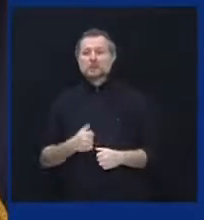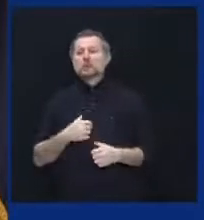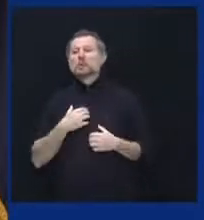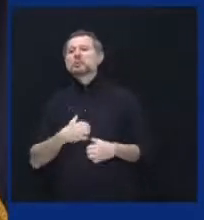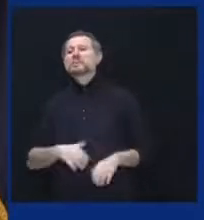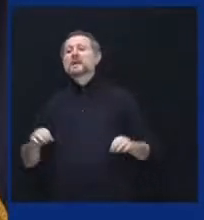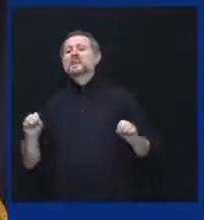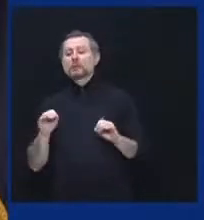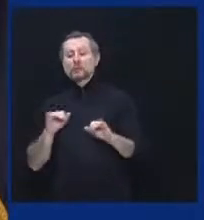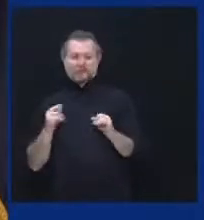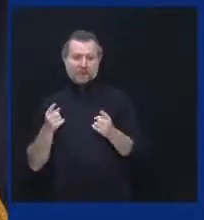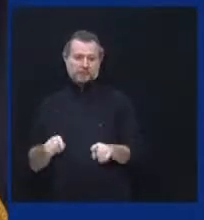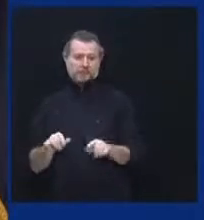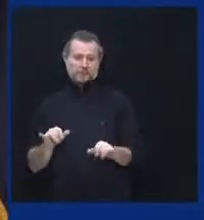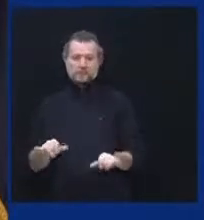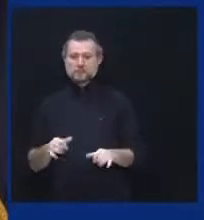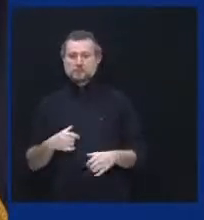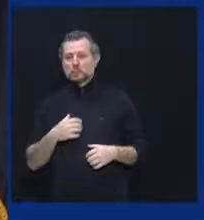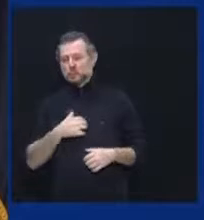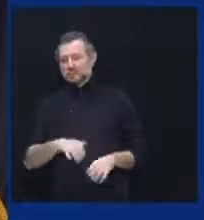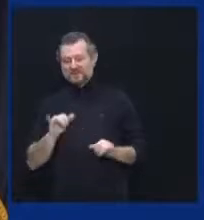happened. That's what I wish.